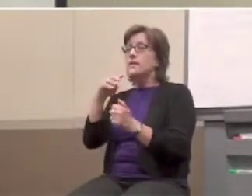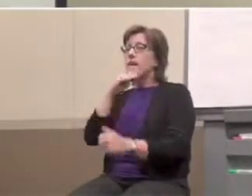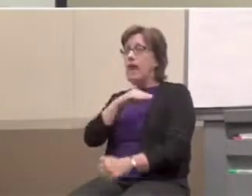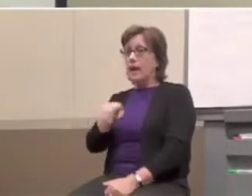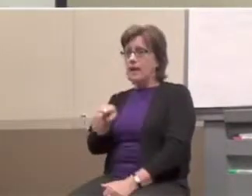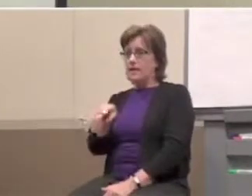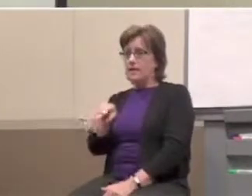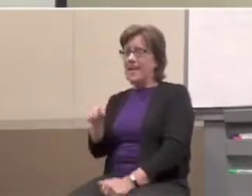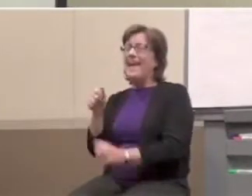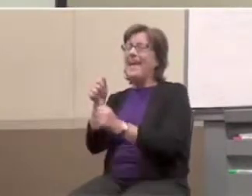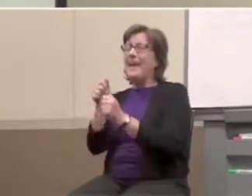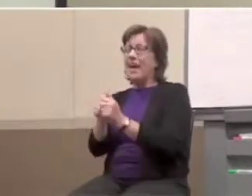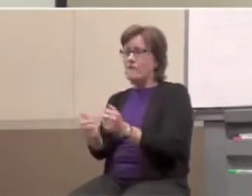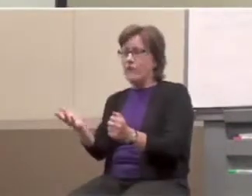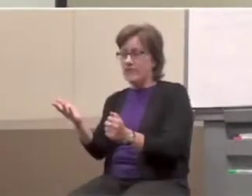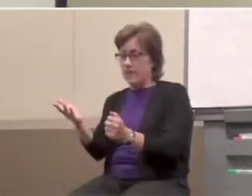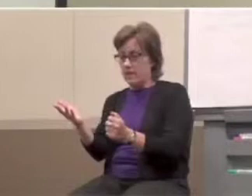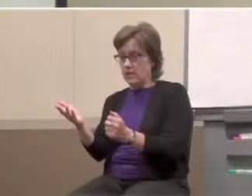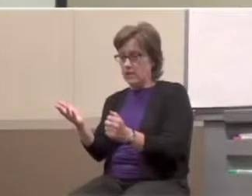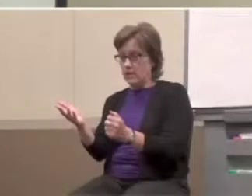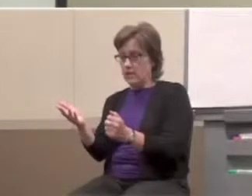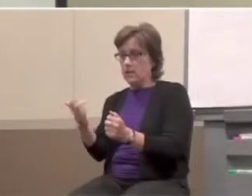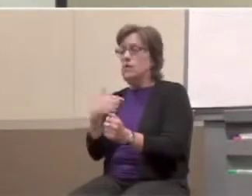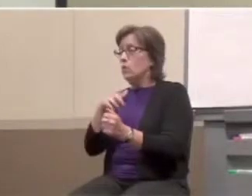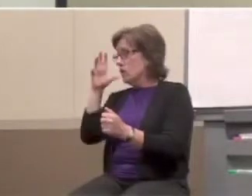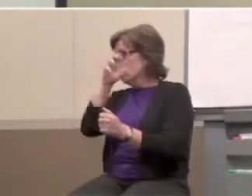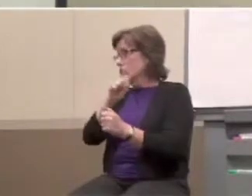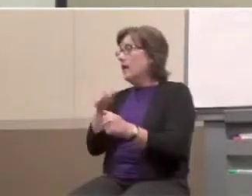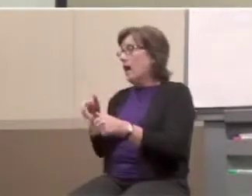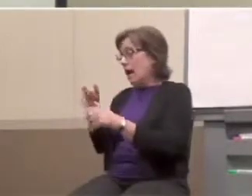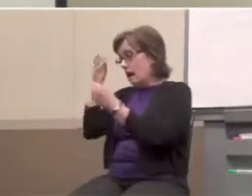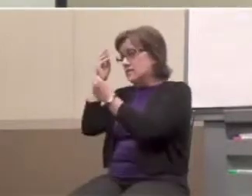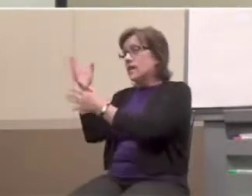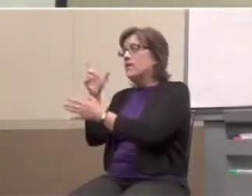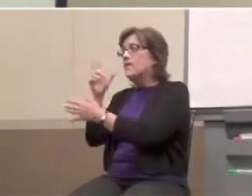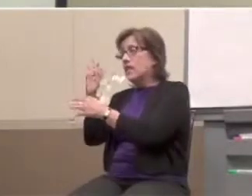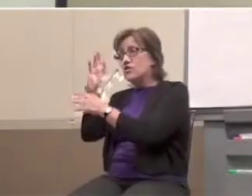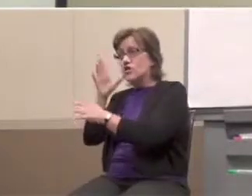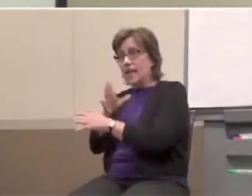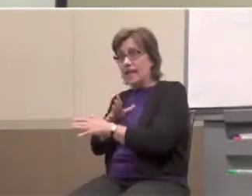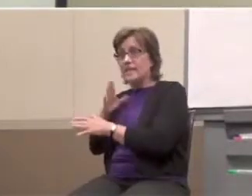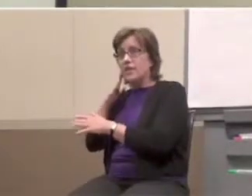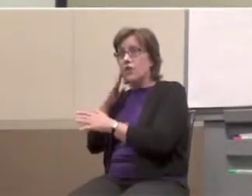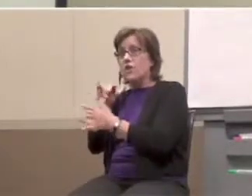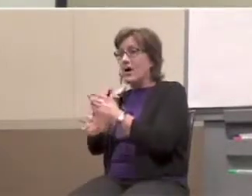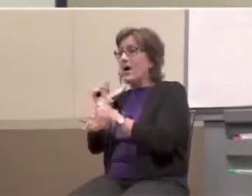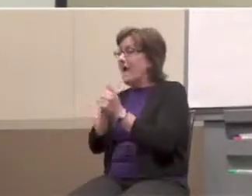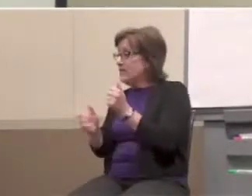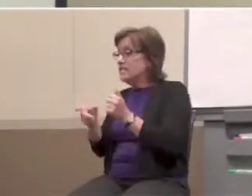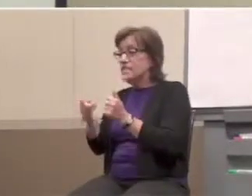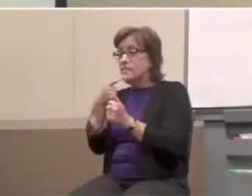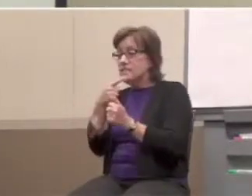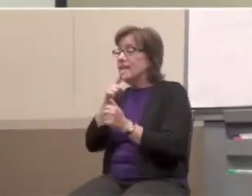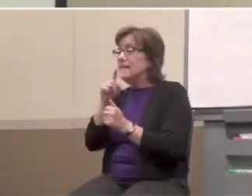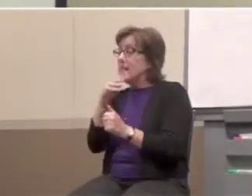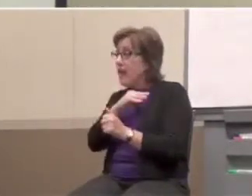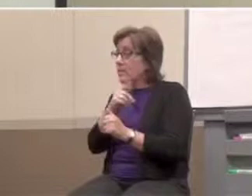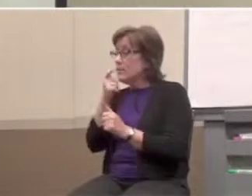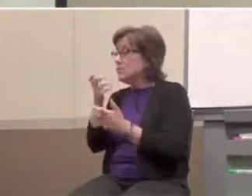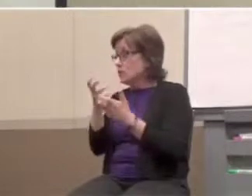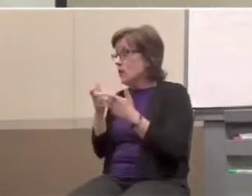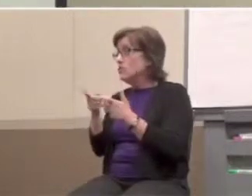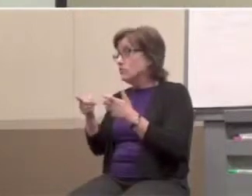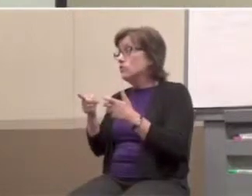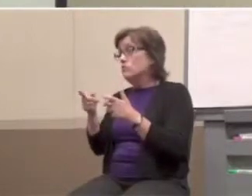Everything. And we'll assume, I'll let the lunch ladies know, that everything you say is a lie. Because we want you to be able to have lying